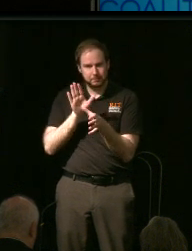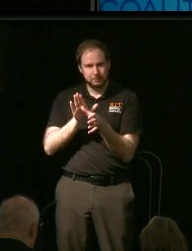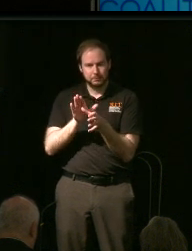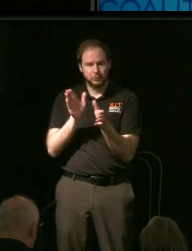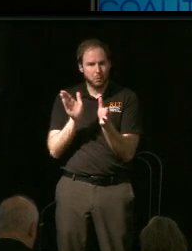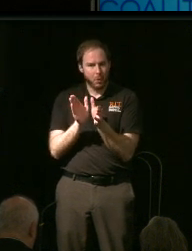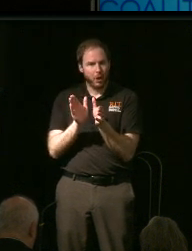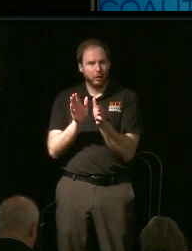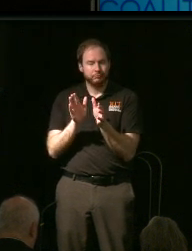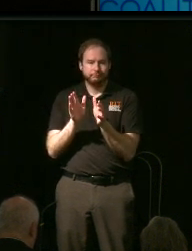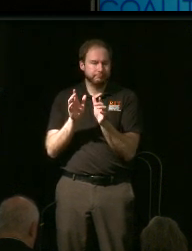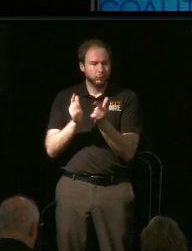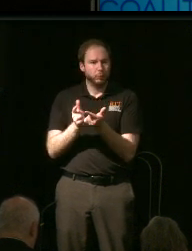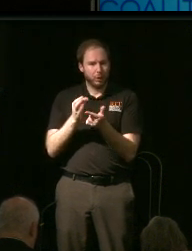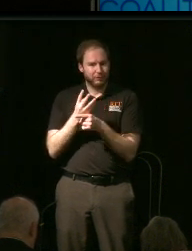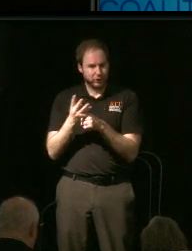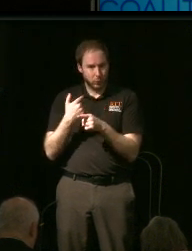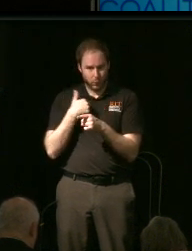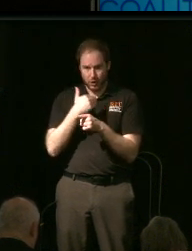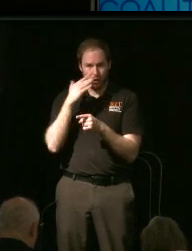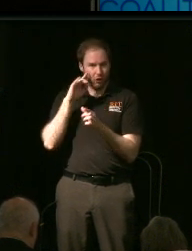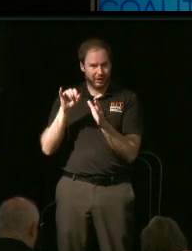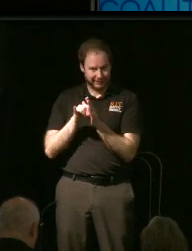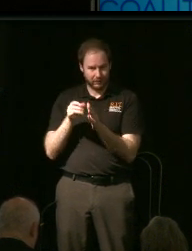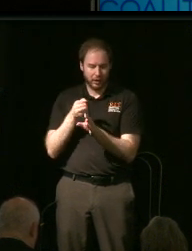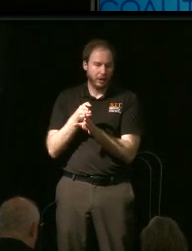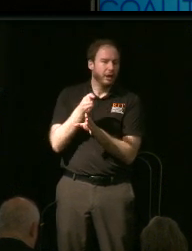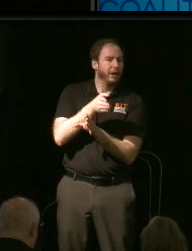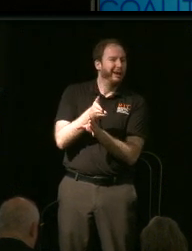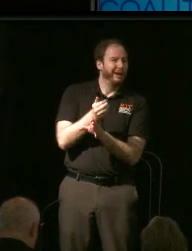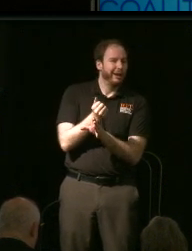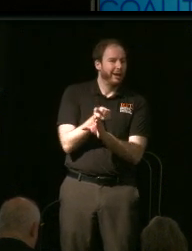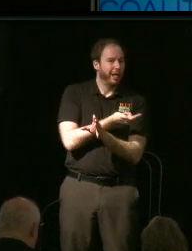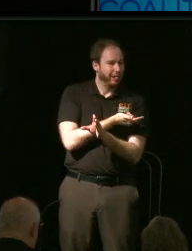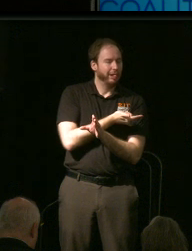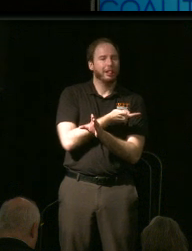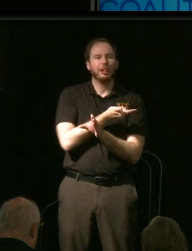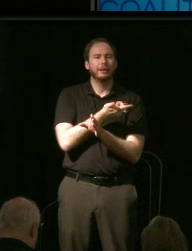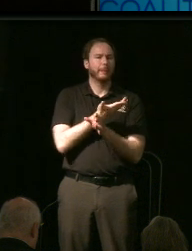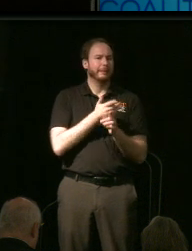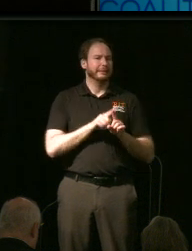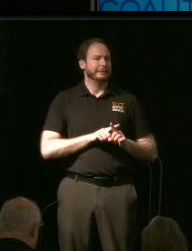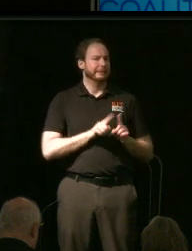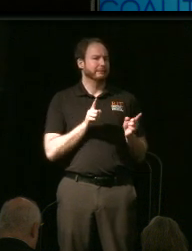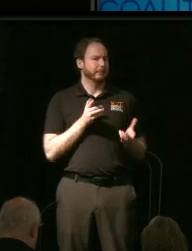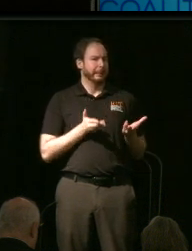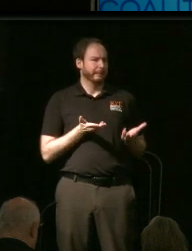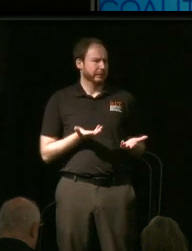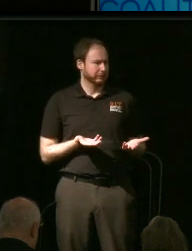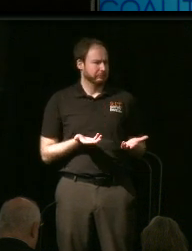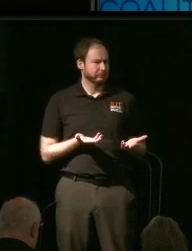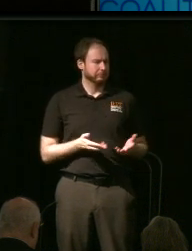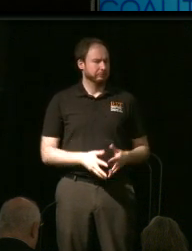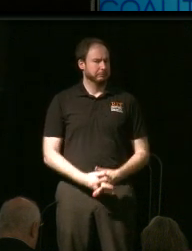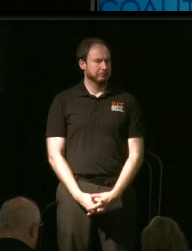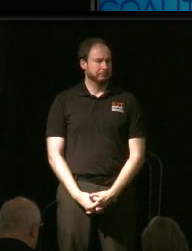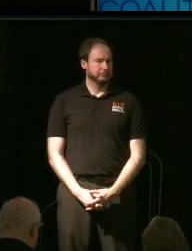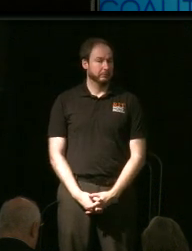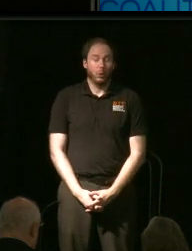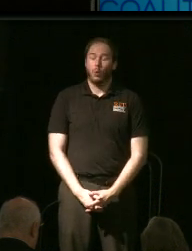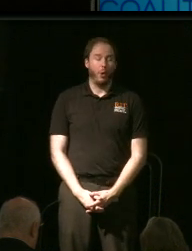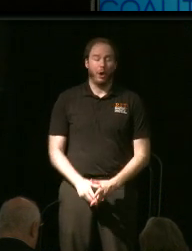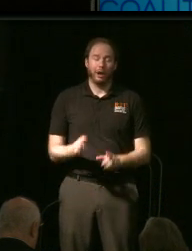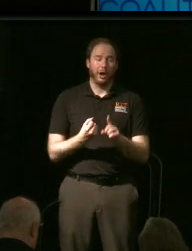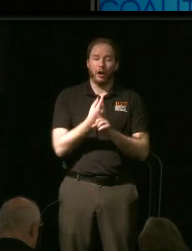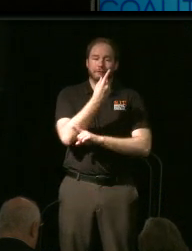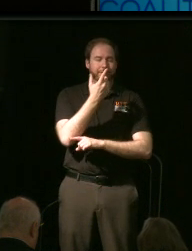these Usher genes that we know about, and then these other things go down slightly different pathways? Or is it something else?